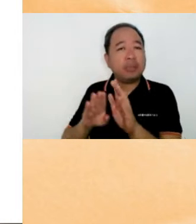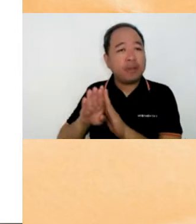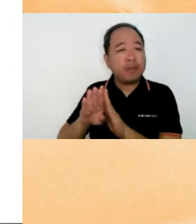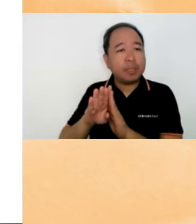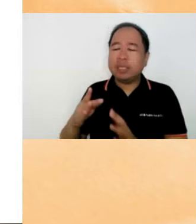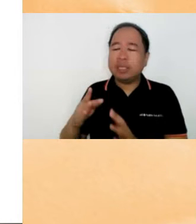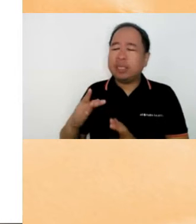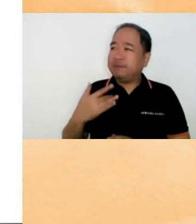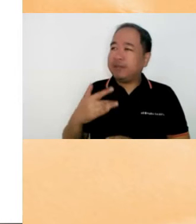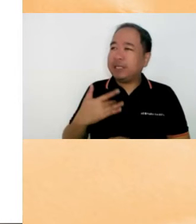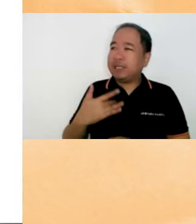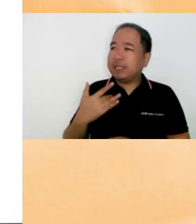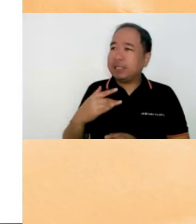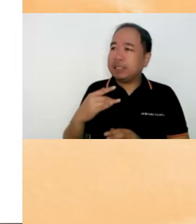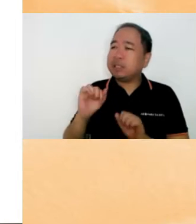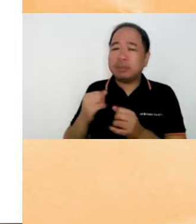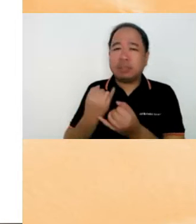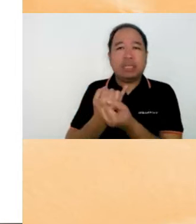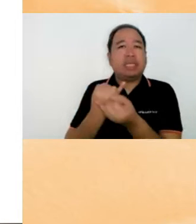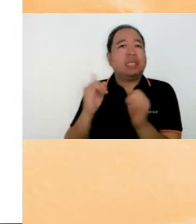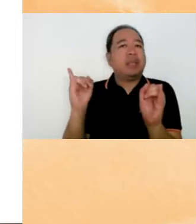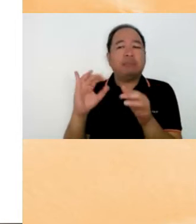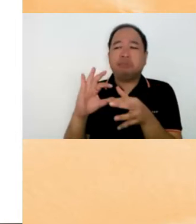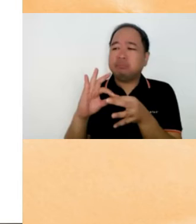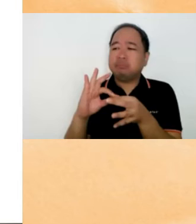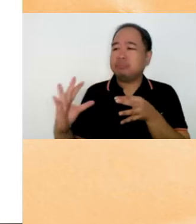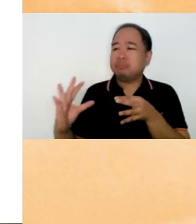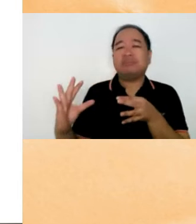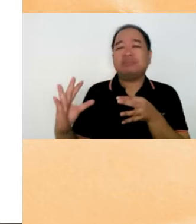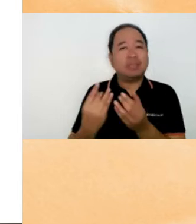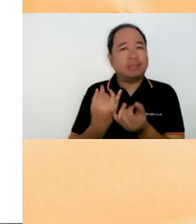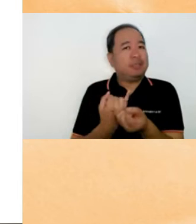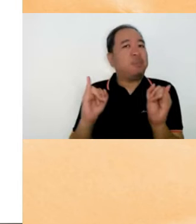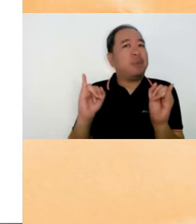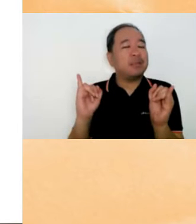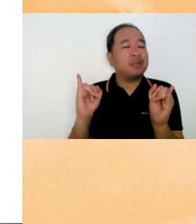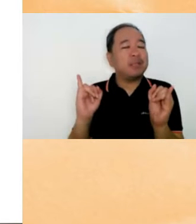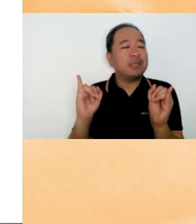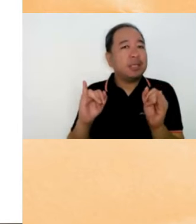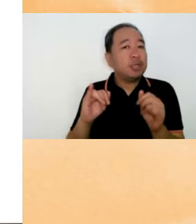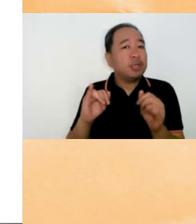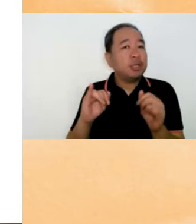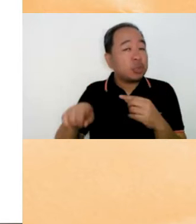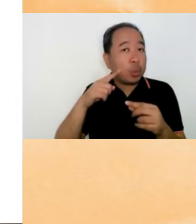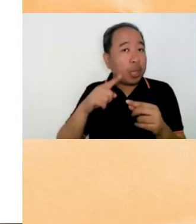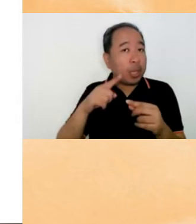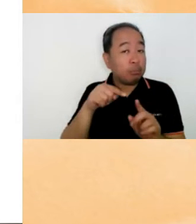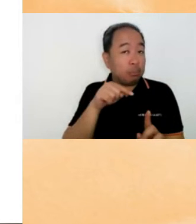separateness. No? Okay. And this sense of separateness can happen only after the child has been confident